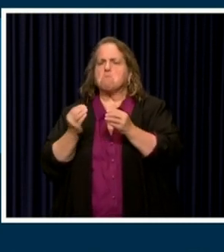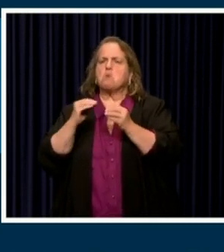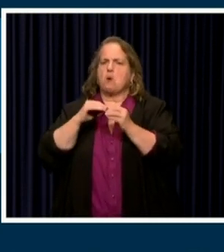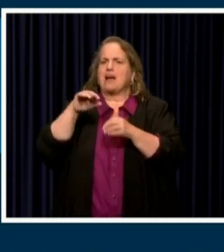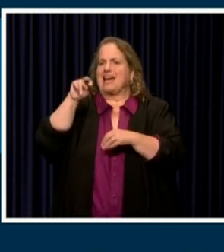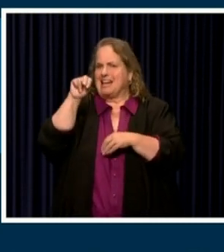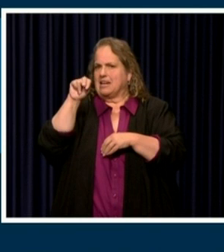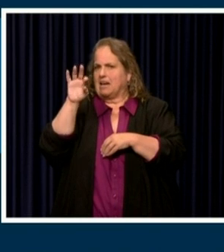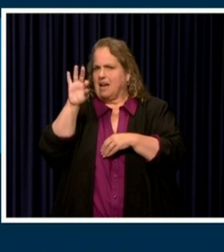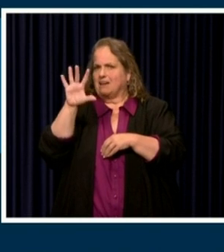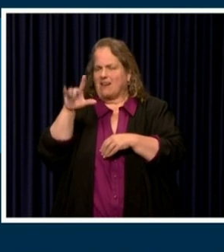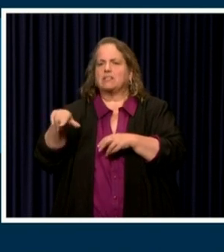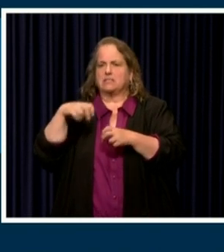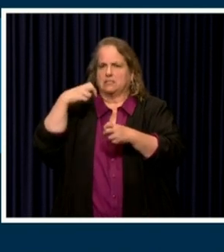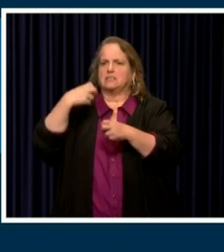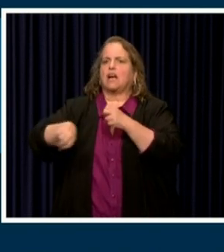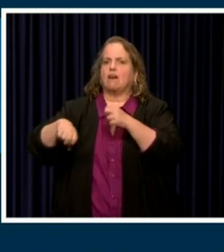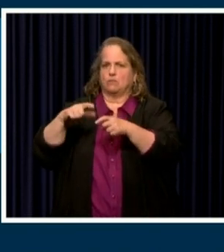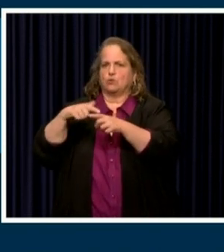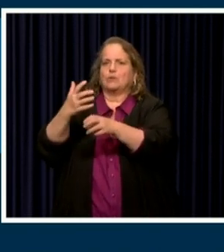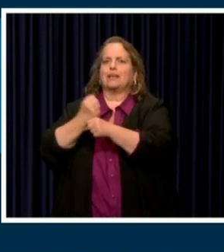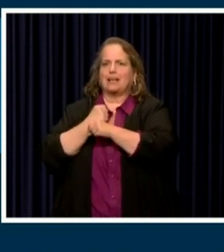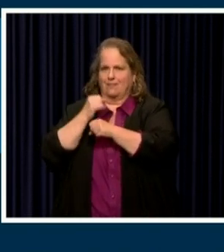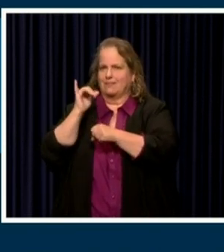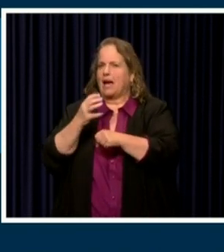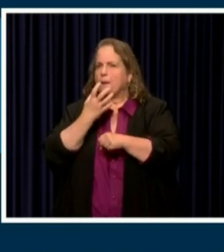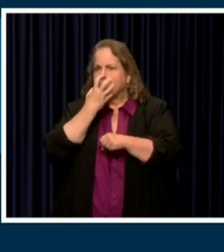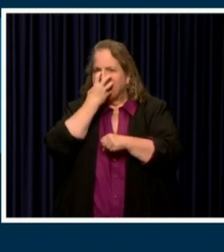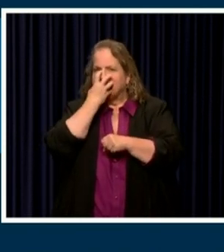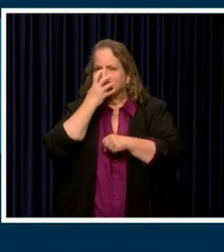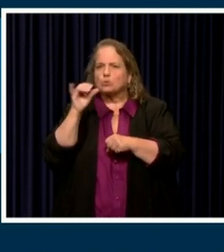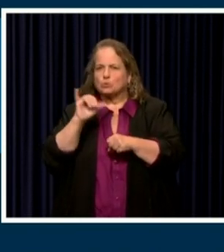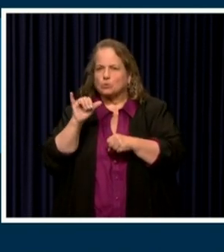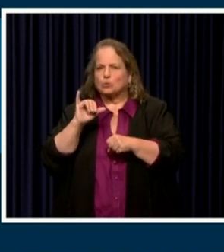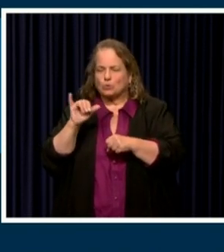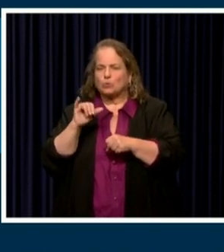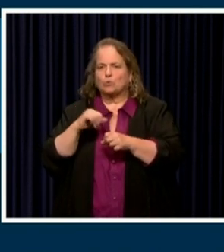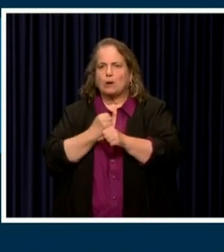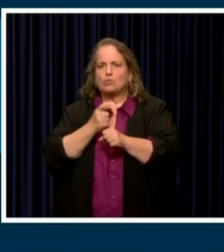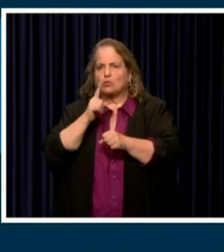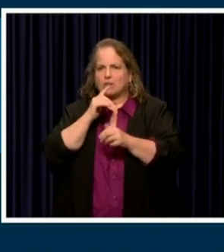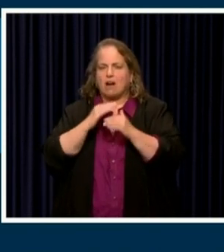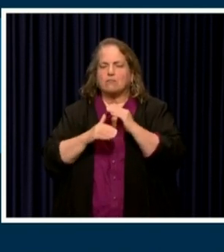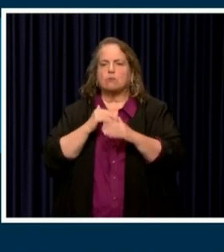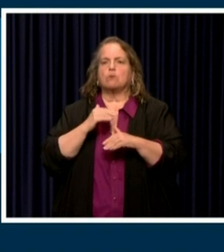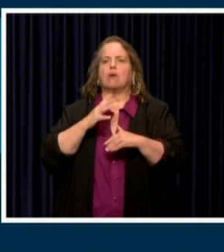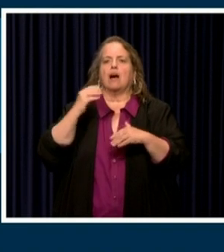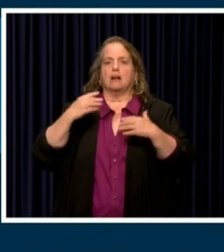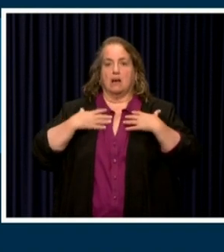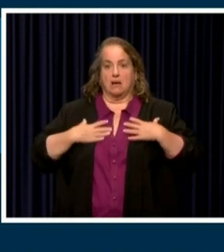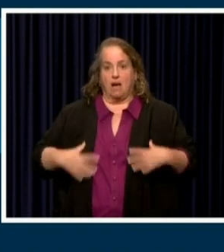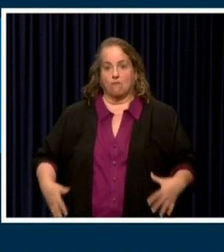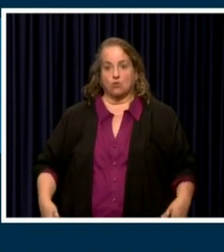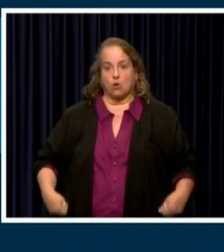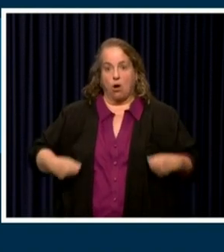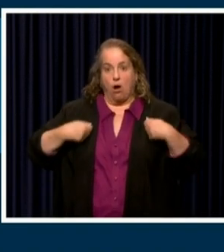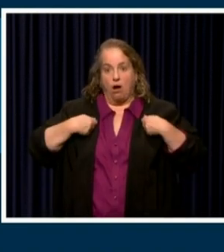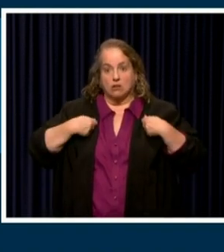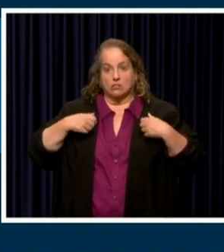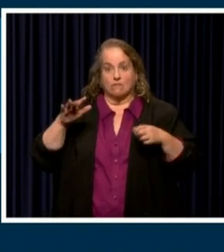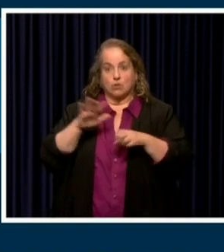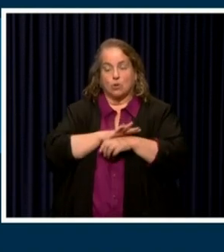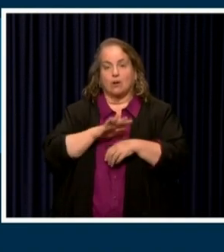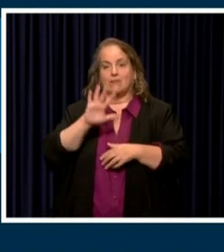is the toughest area and where we need to get to be really comfortable. And coveralls have gone from 5,000